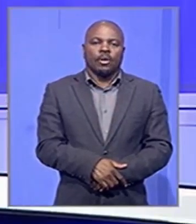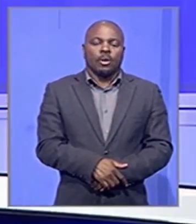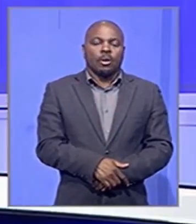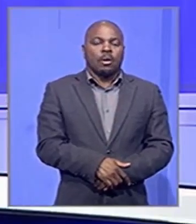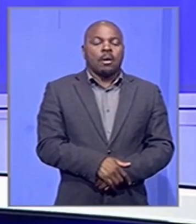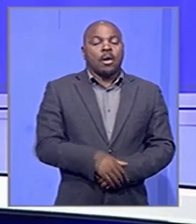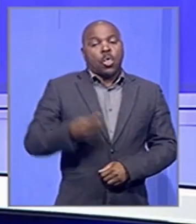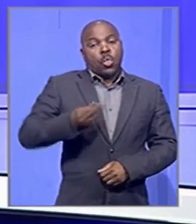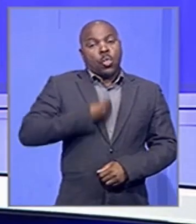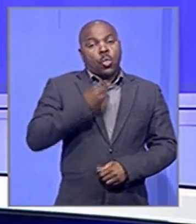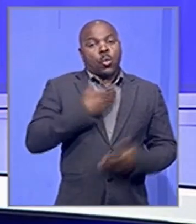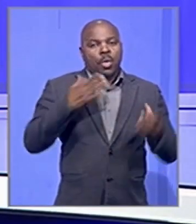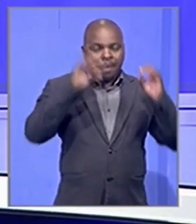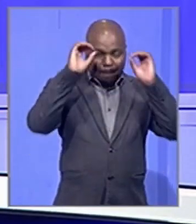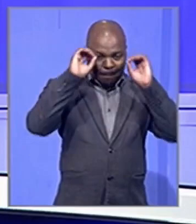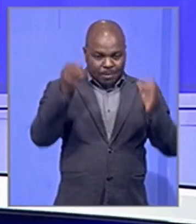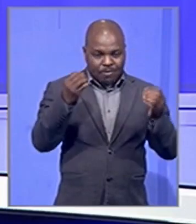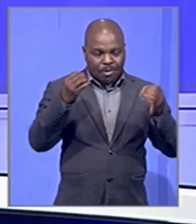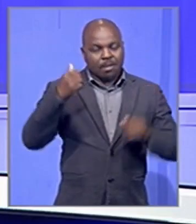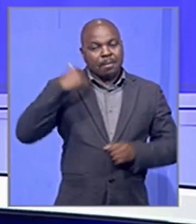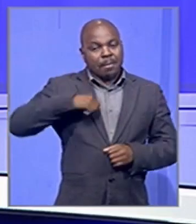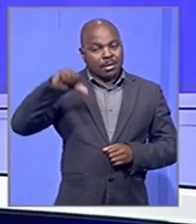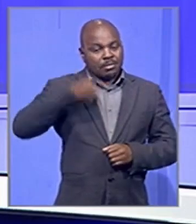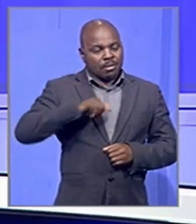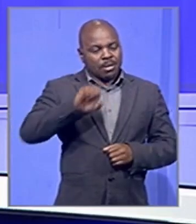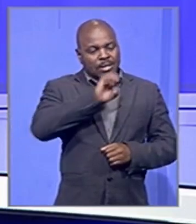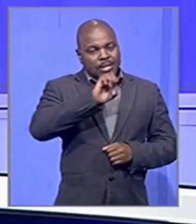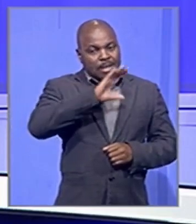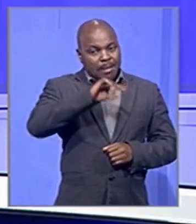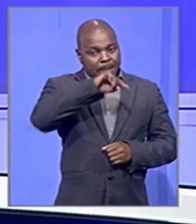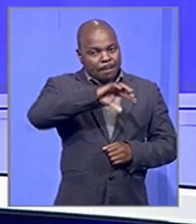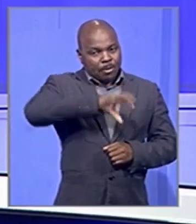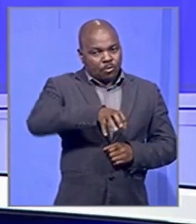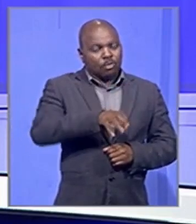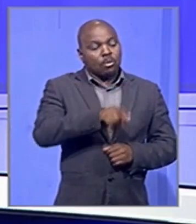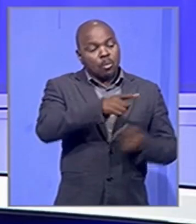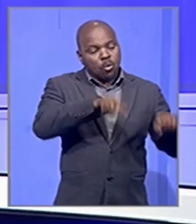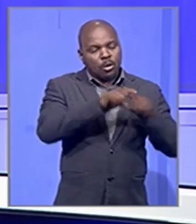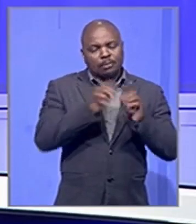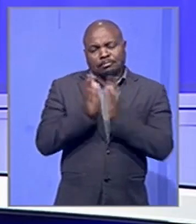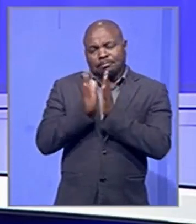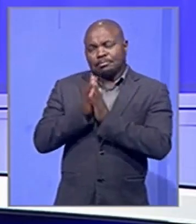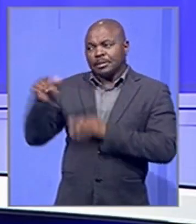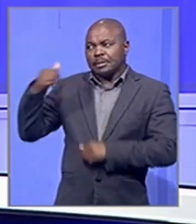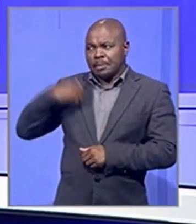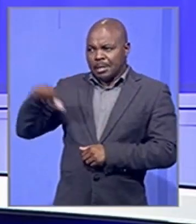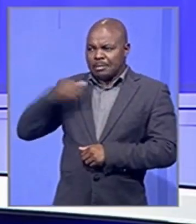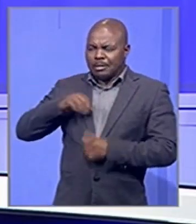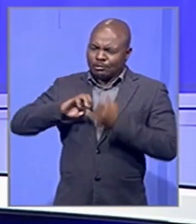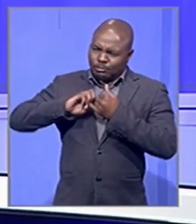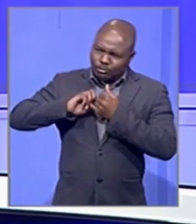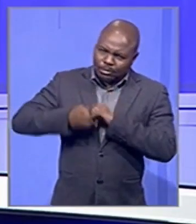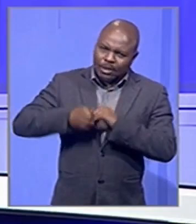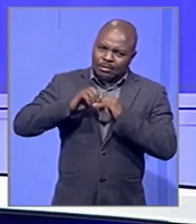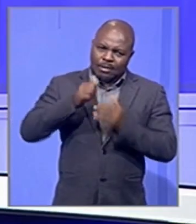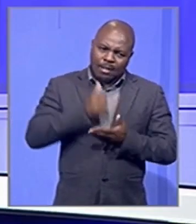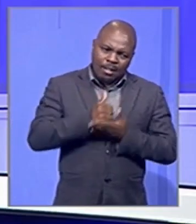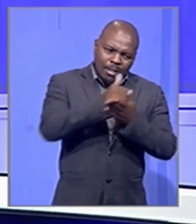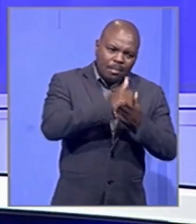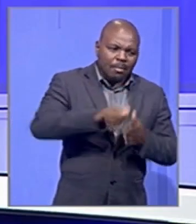Bašwa kwa masepaleng wa Buffalo City Metro kwa profenseng ya Eastern Cape ba ikuela go masepala go tiisa maiteko a go ba tlamela ka